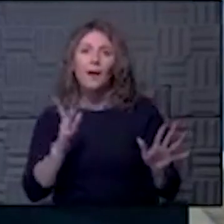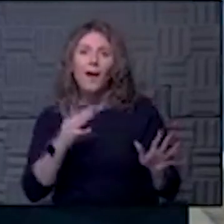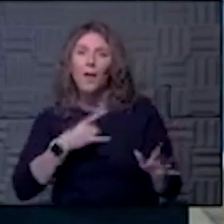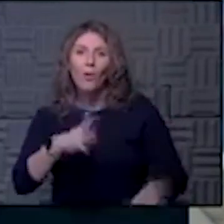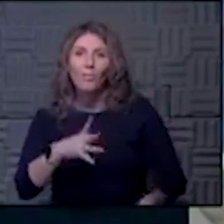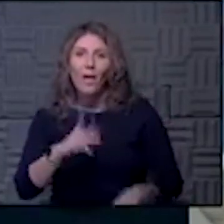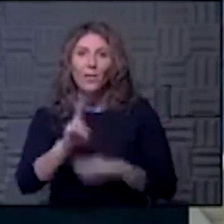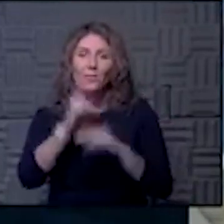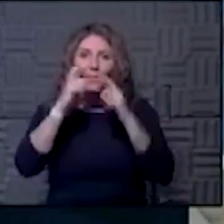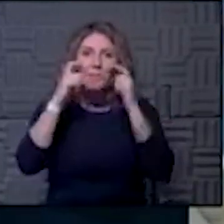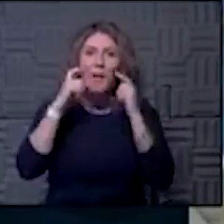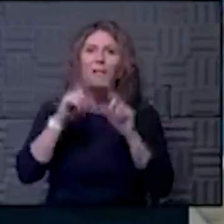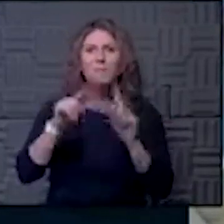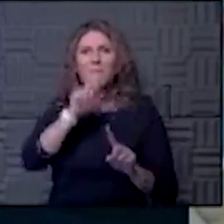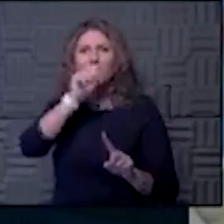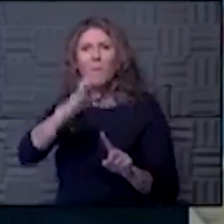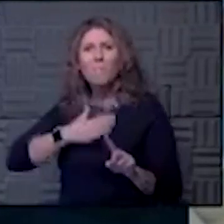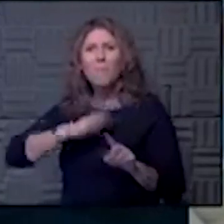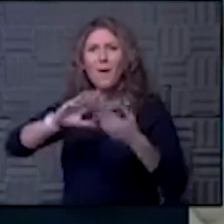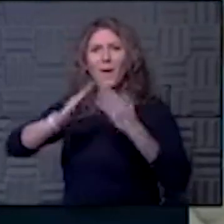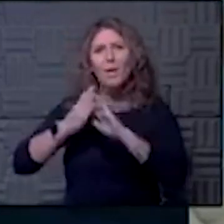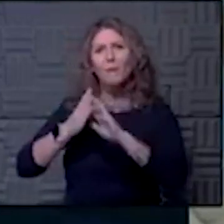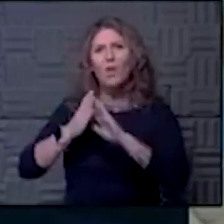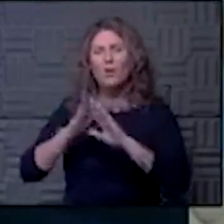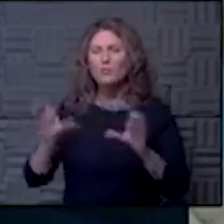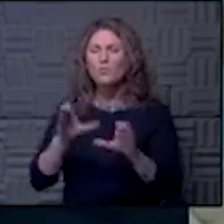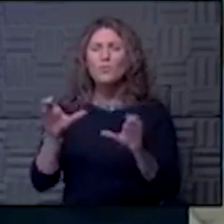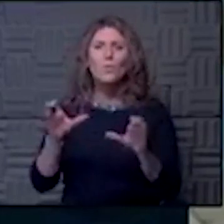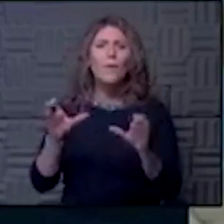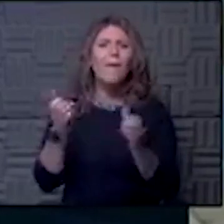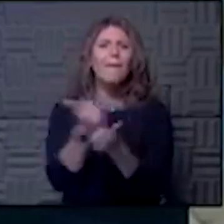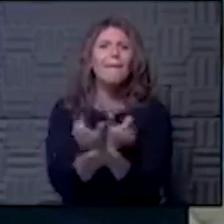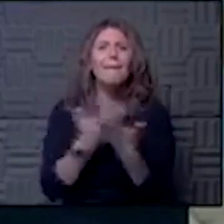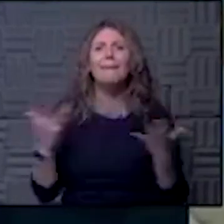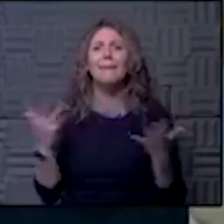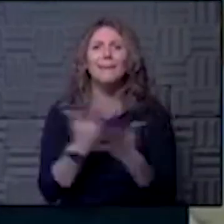my community. And I'd do anything to save the life of a neighbor, a